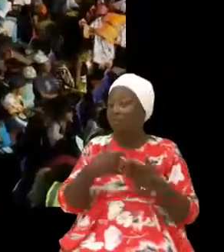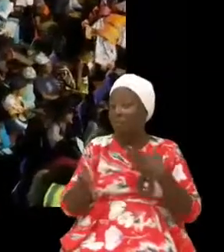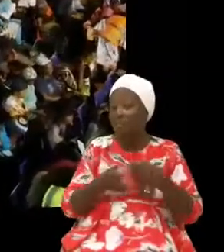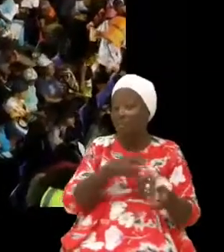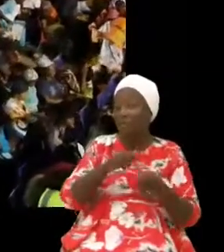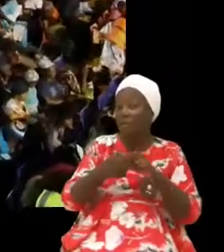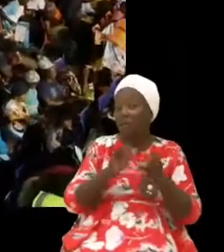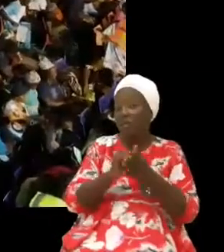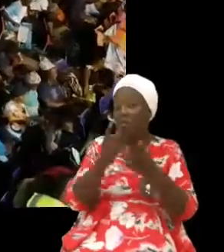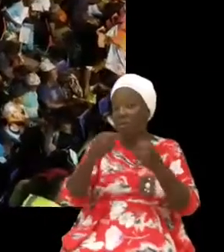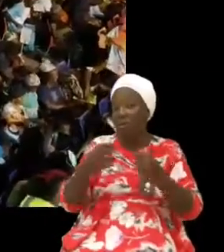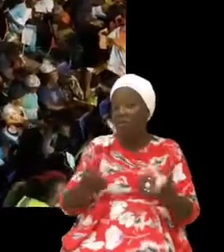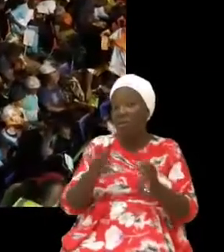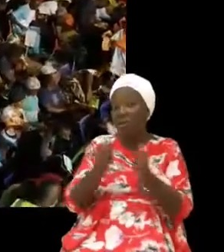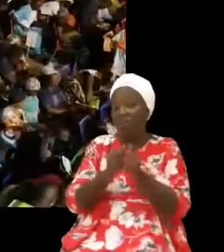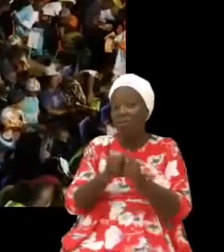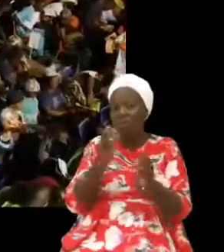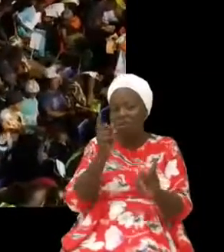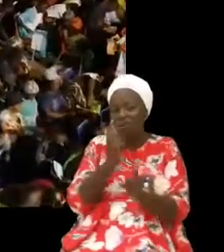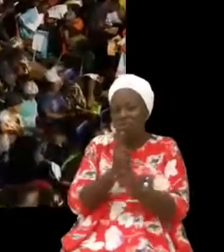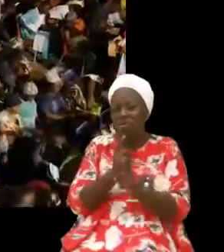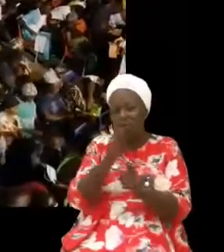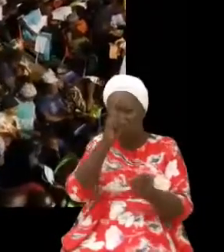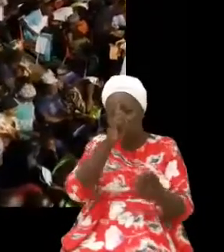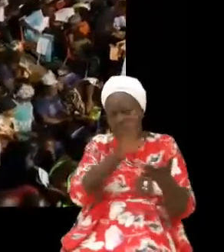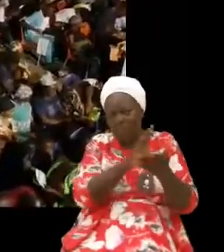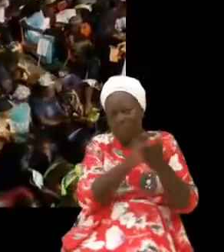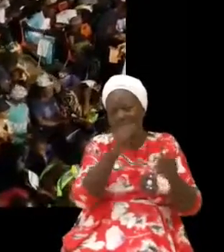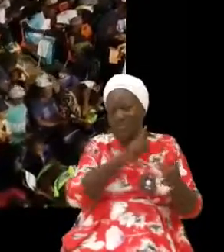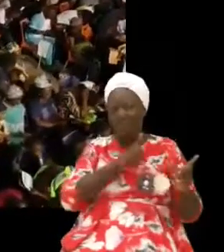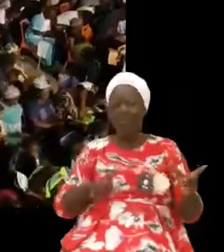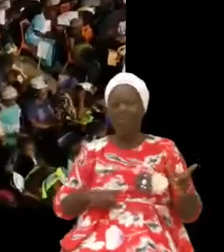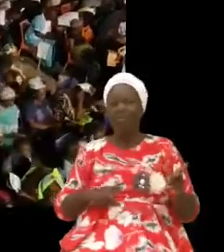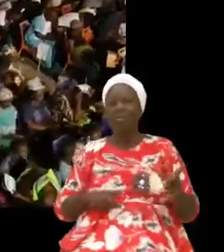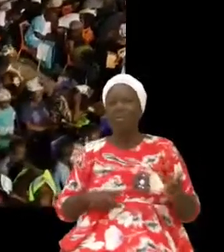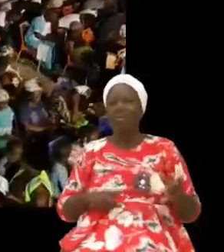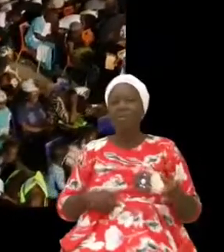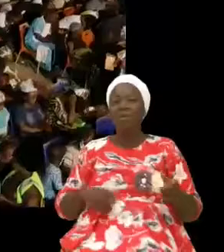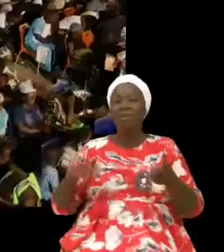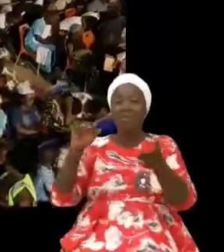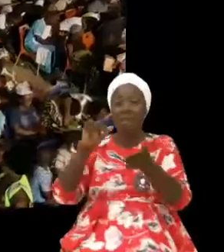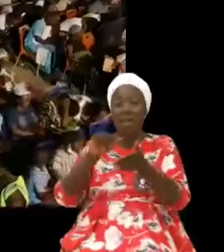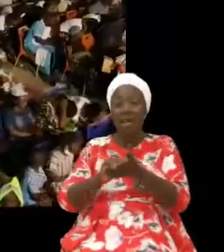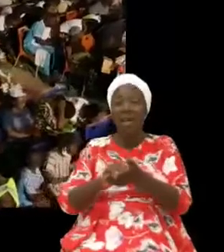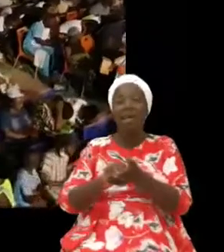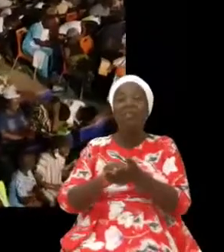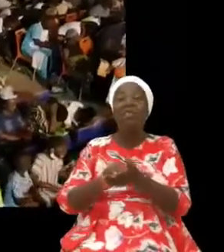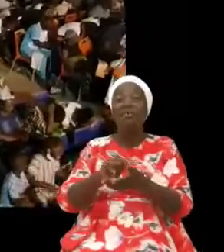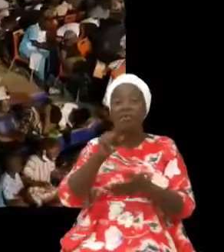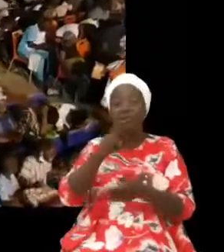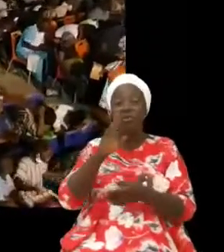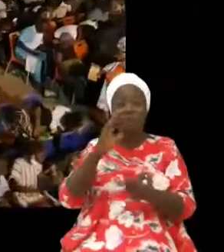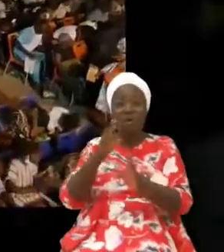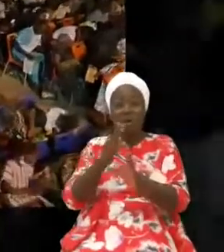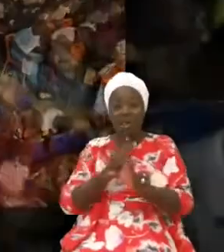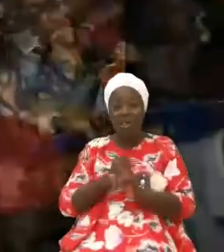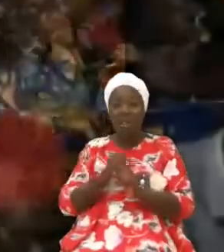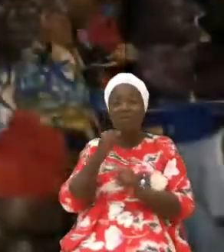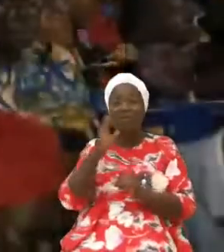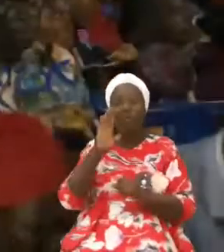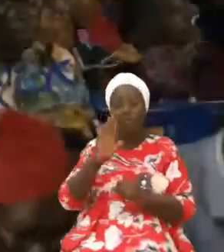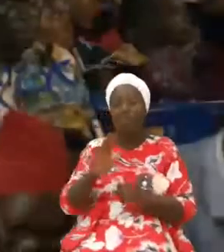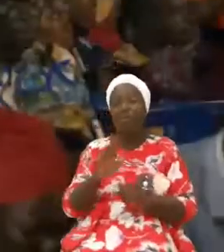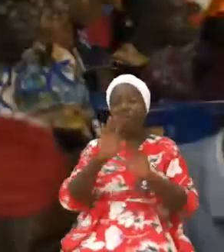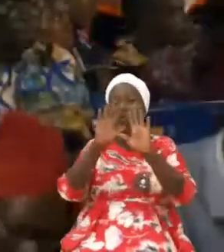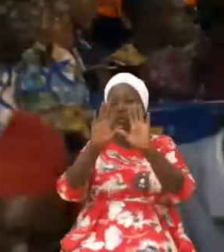saying bye-bye to whatsoever problem you came with. Blindness is going right now.